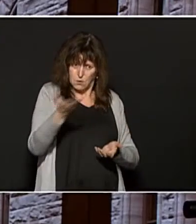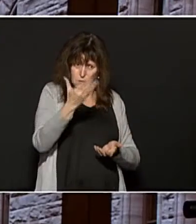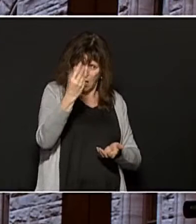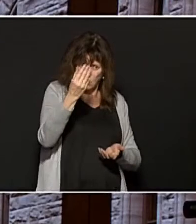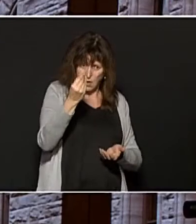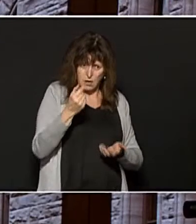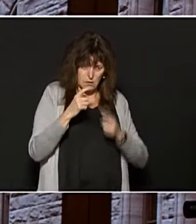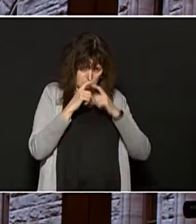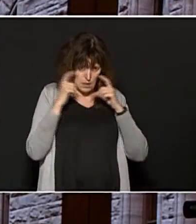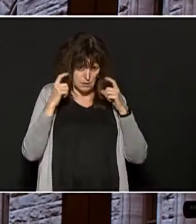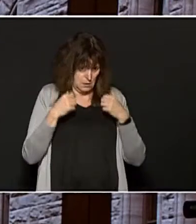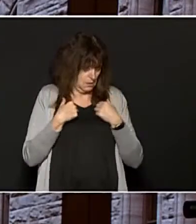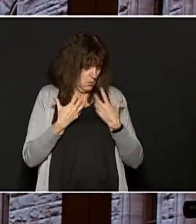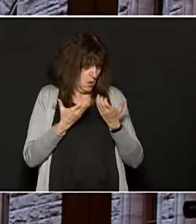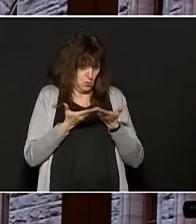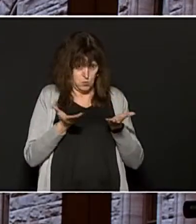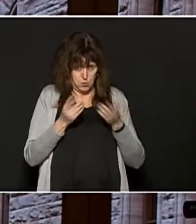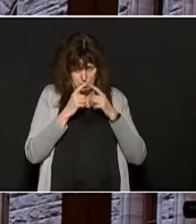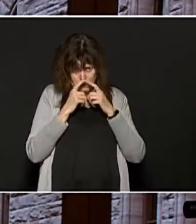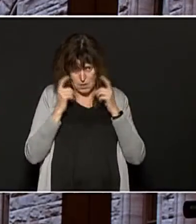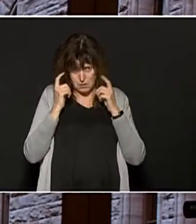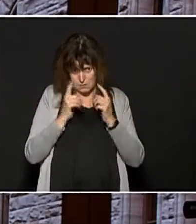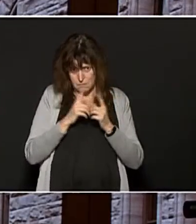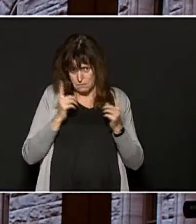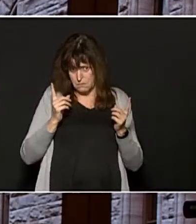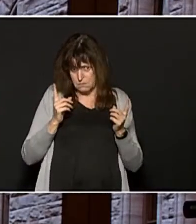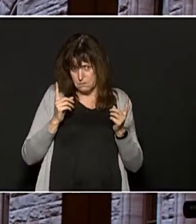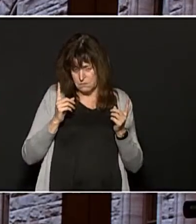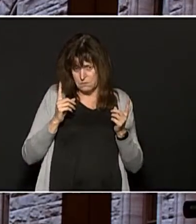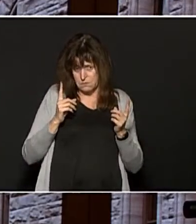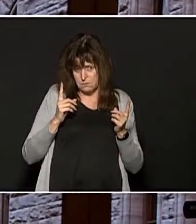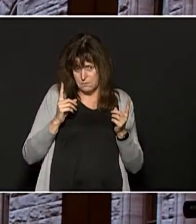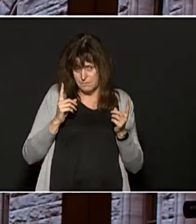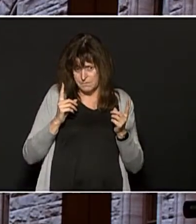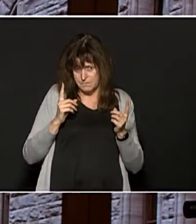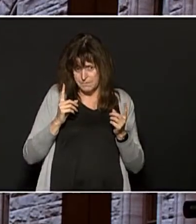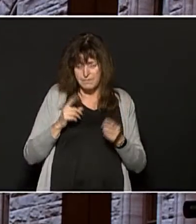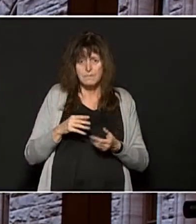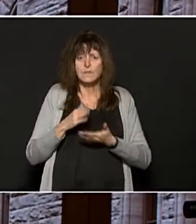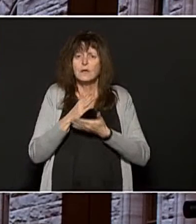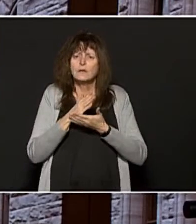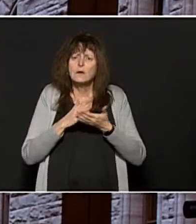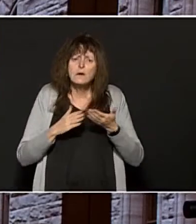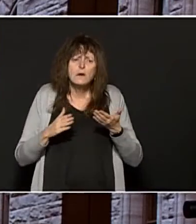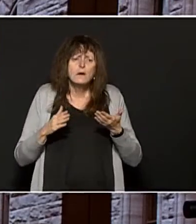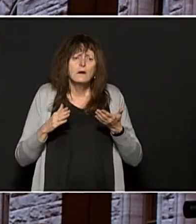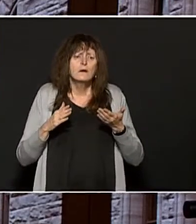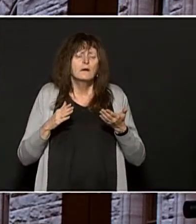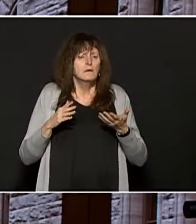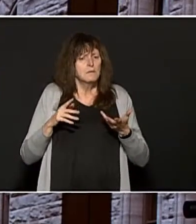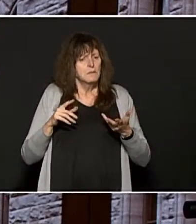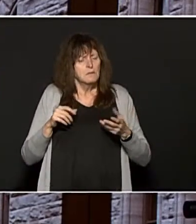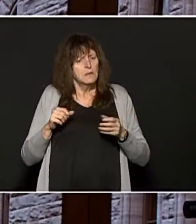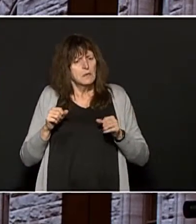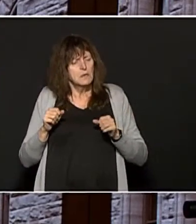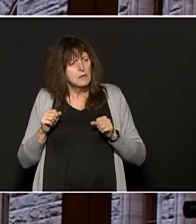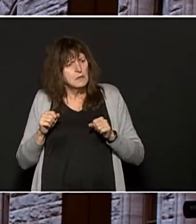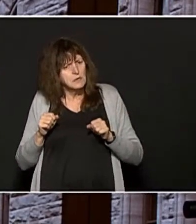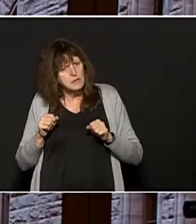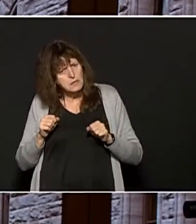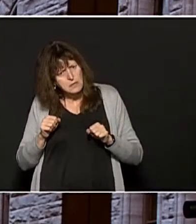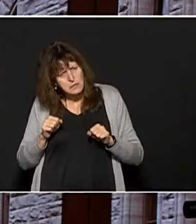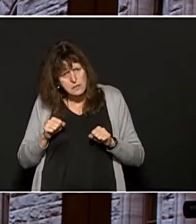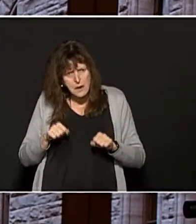keep the distancing in there. But then there are some situations where we're trying to address, can you actually do something a little